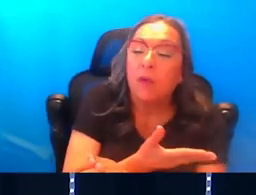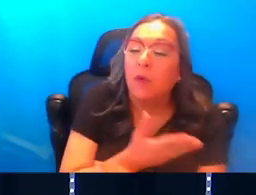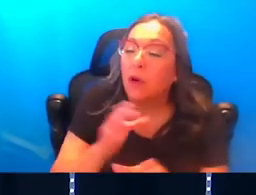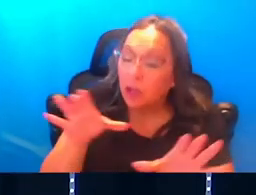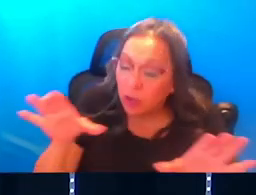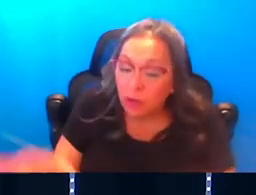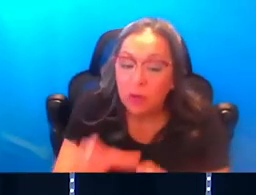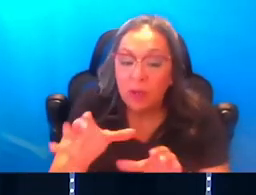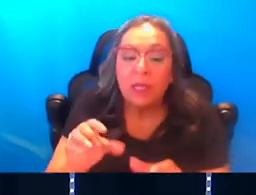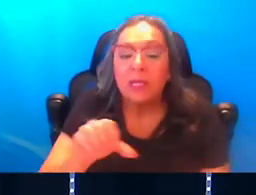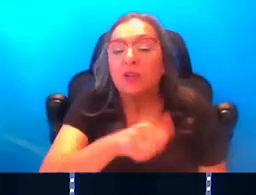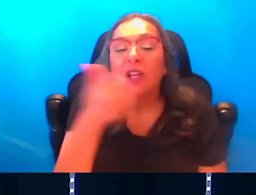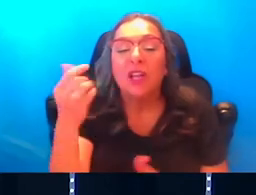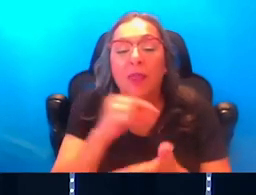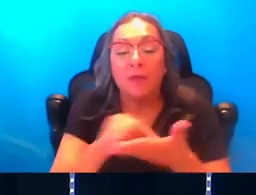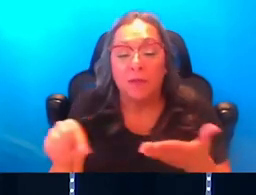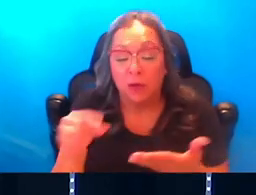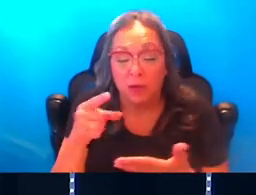another one for you.